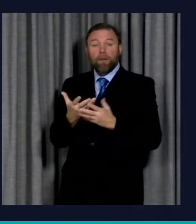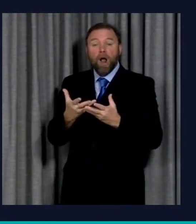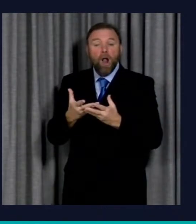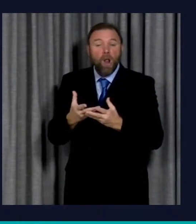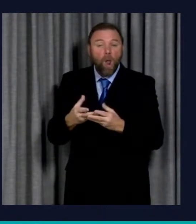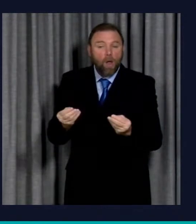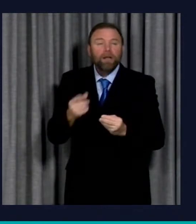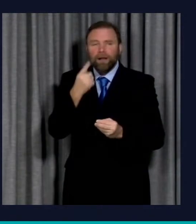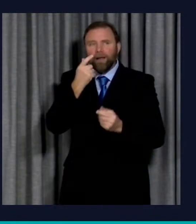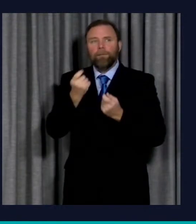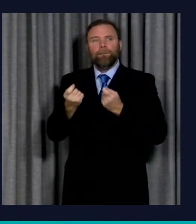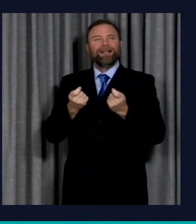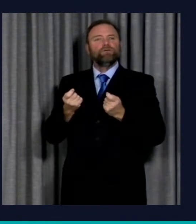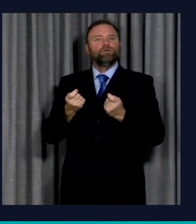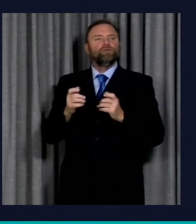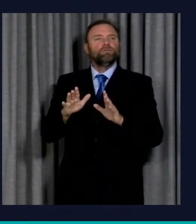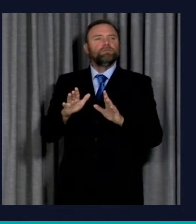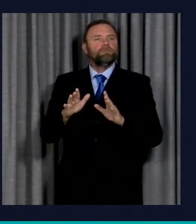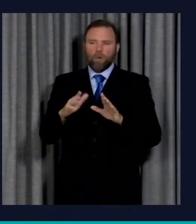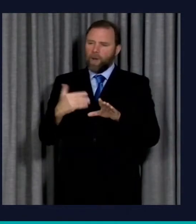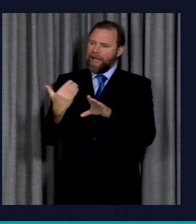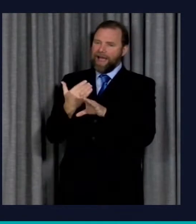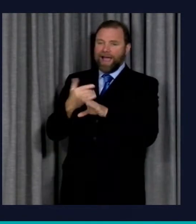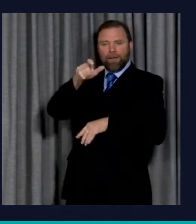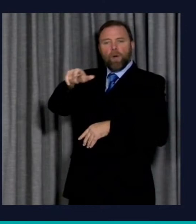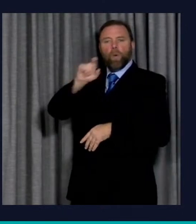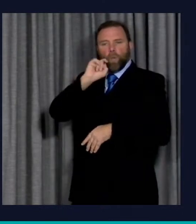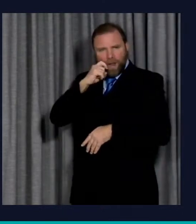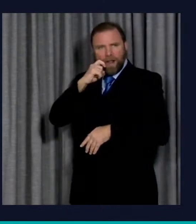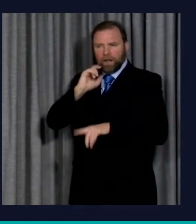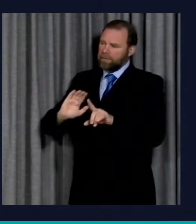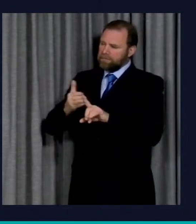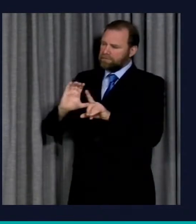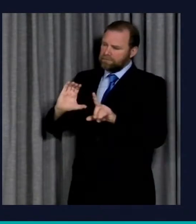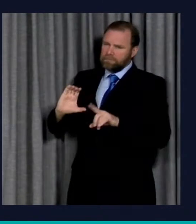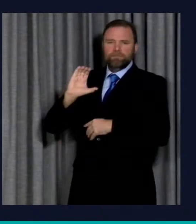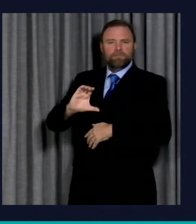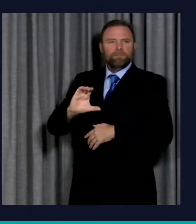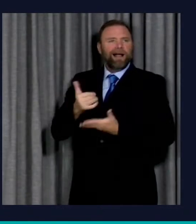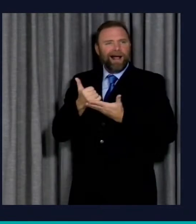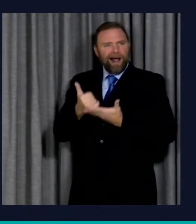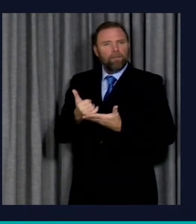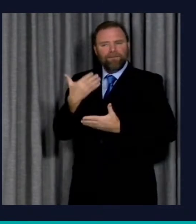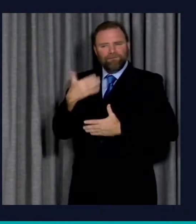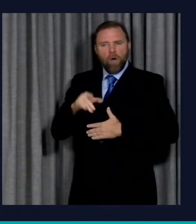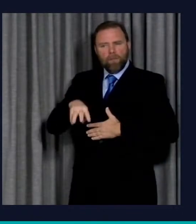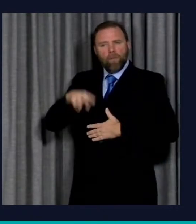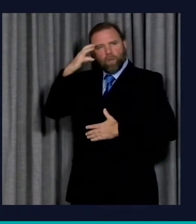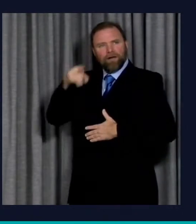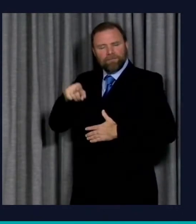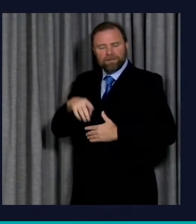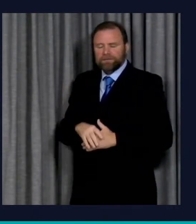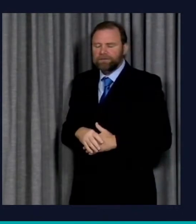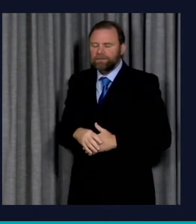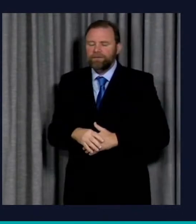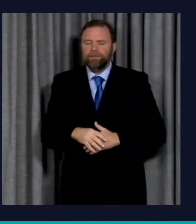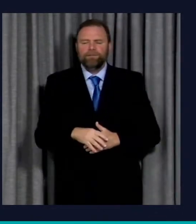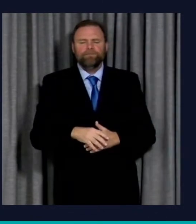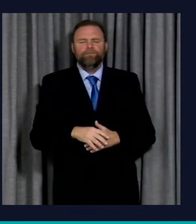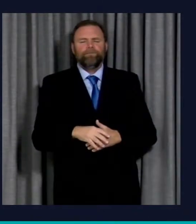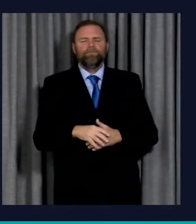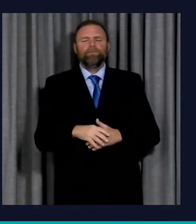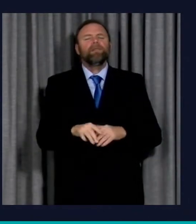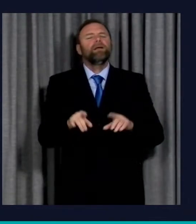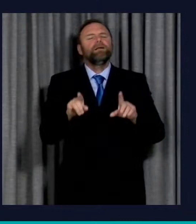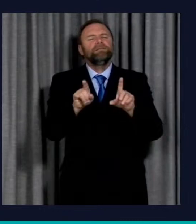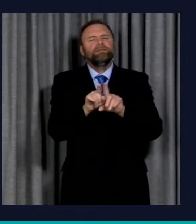that employers will have direct help from the Welsh Government to help them with some of that. We also hope that this